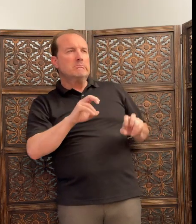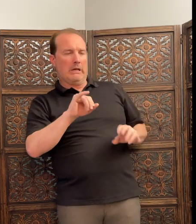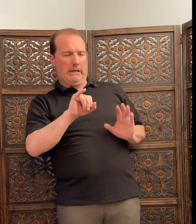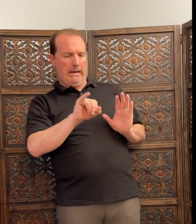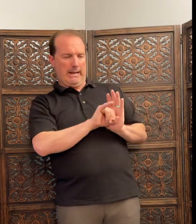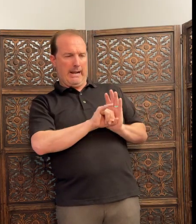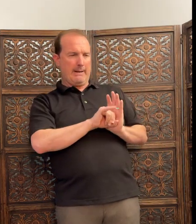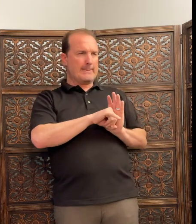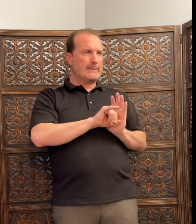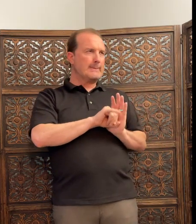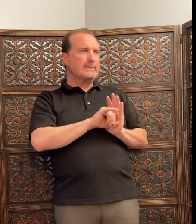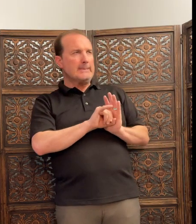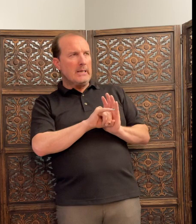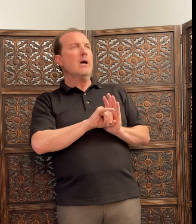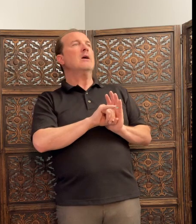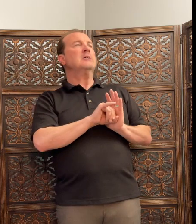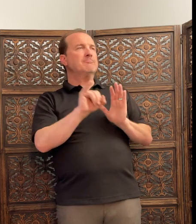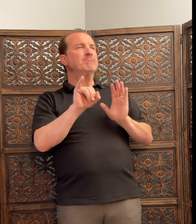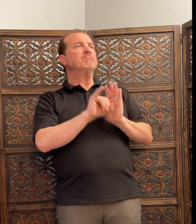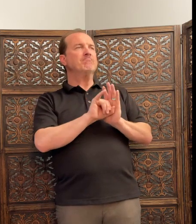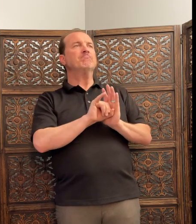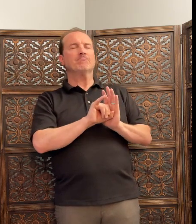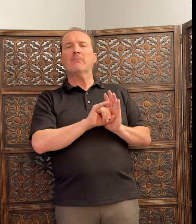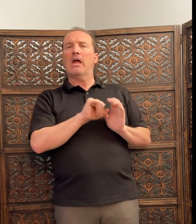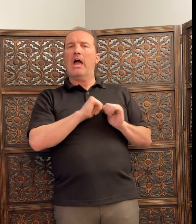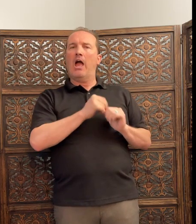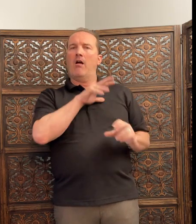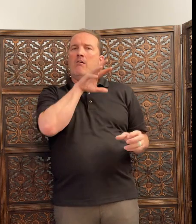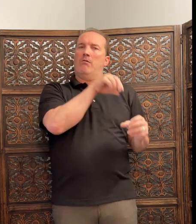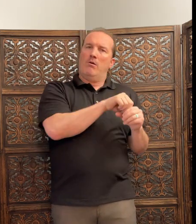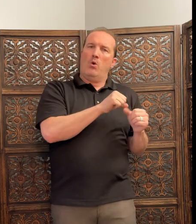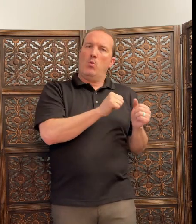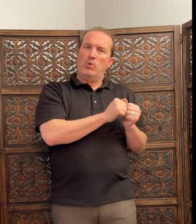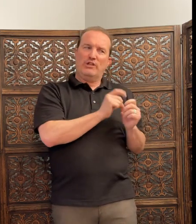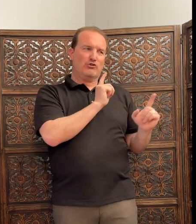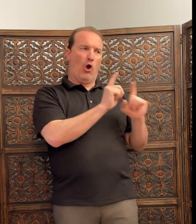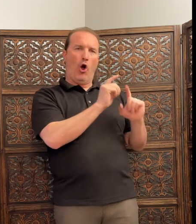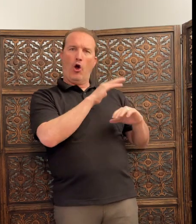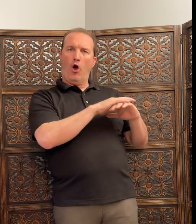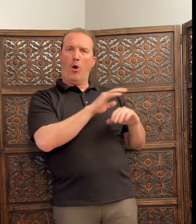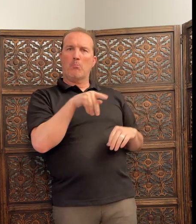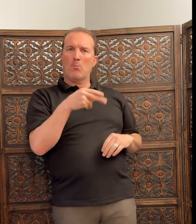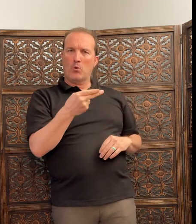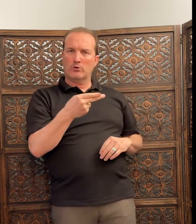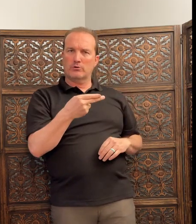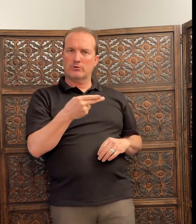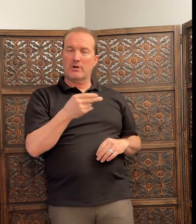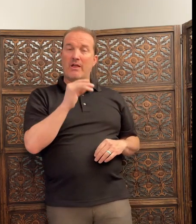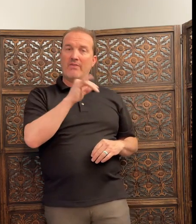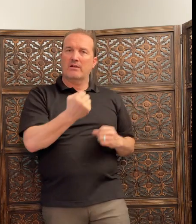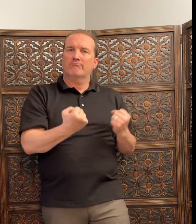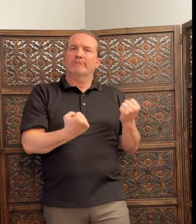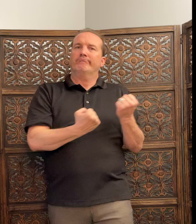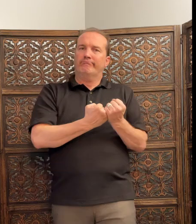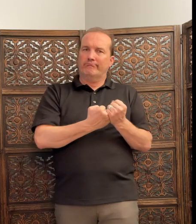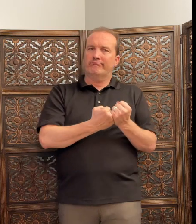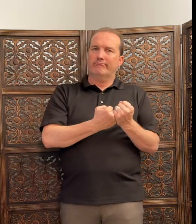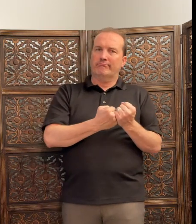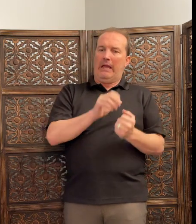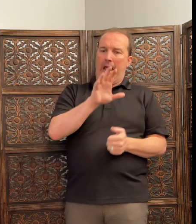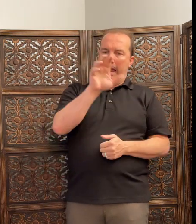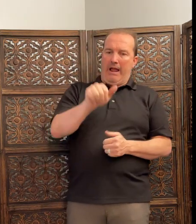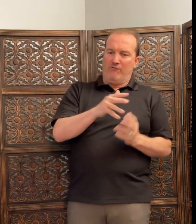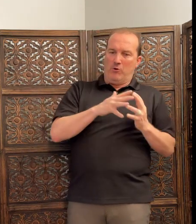explore her identity as a Black woman and the various ways that she herself engages as a porch talker. And the reaffirmation